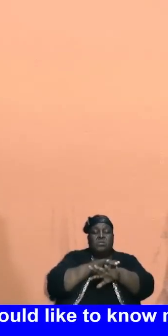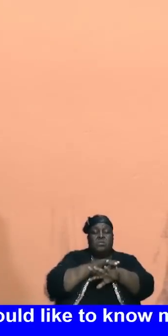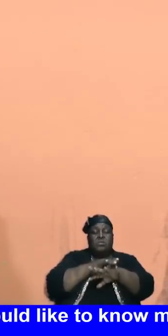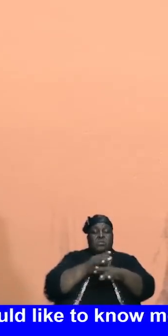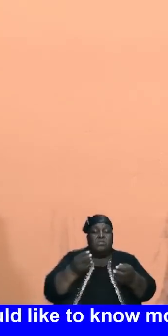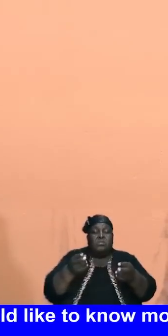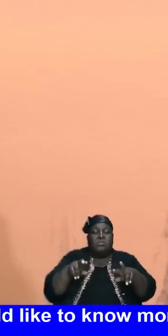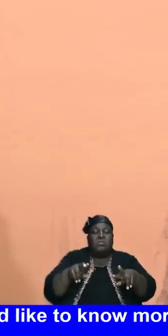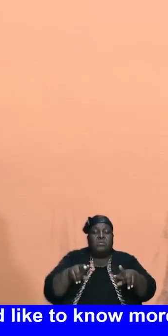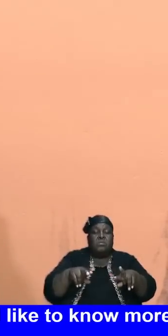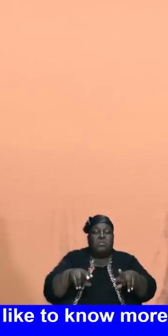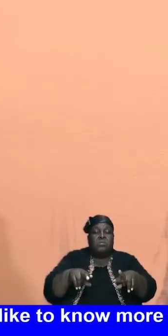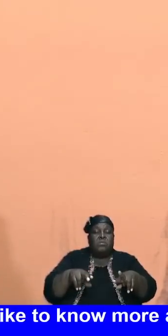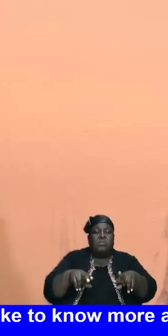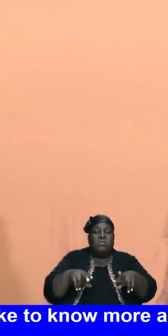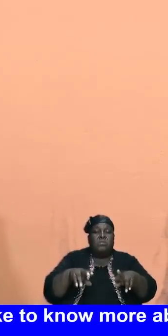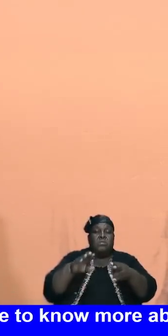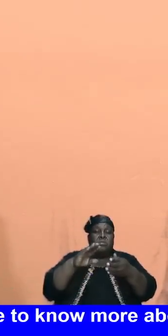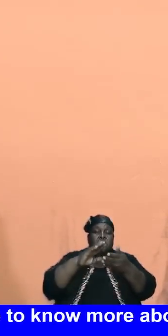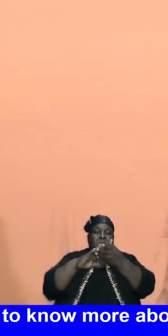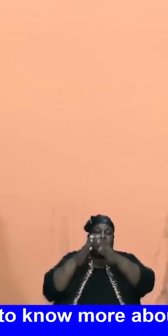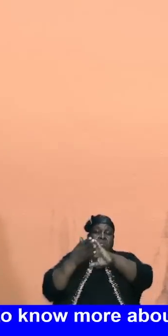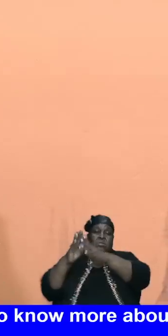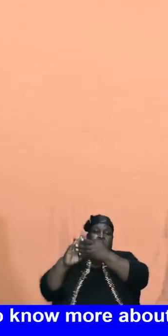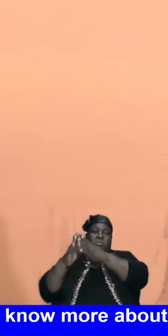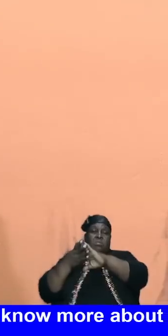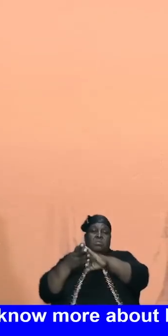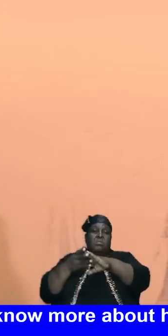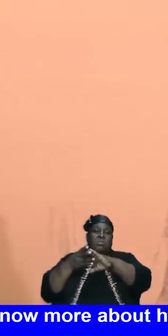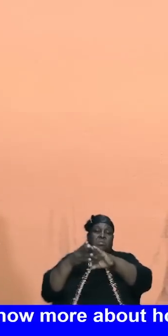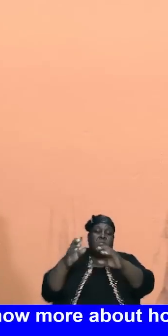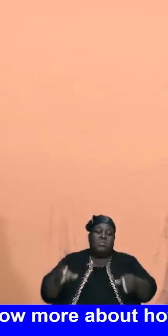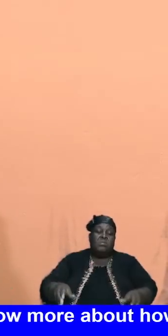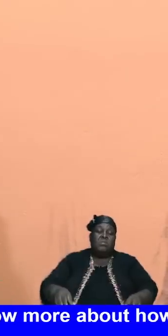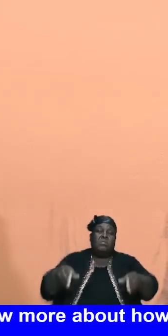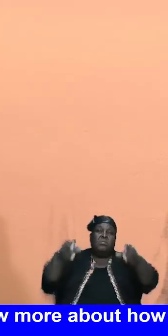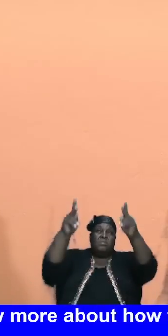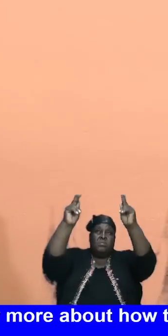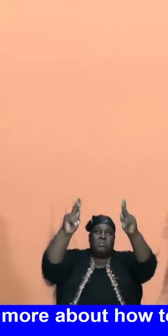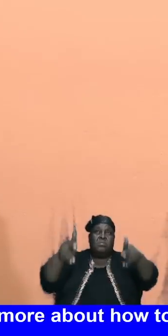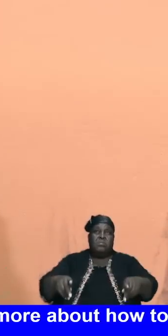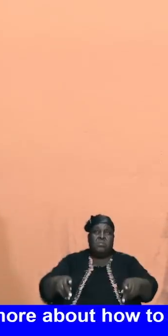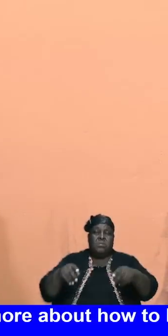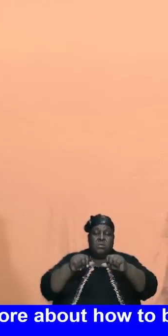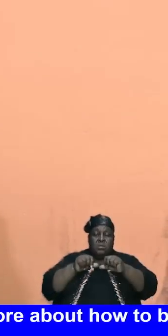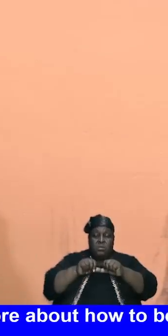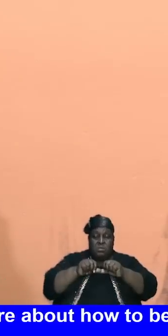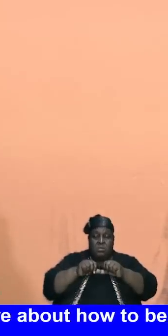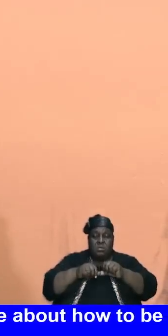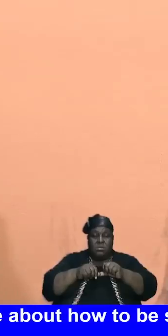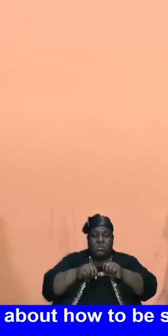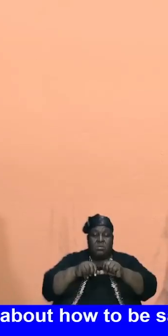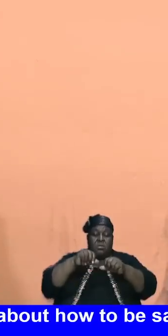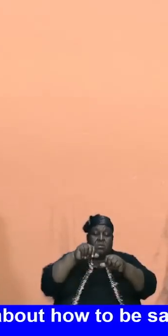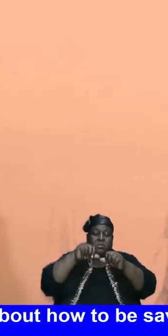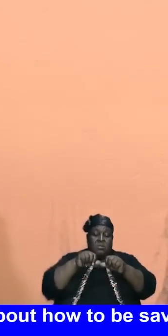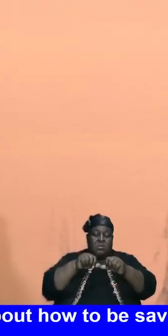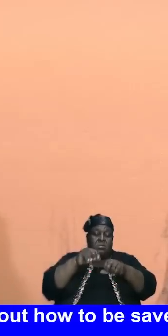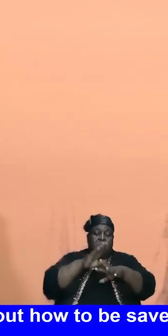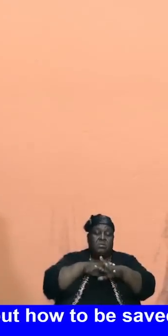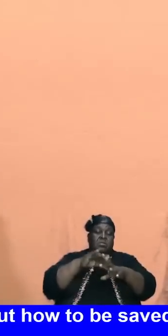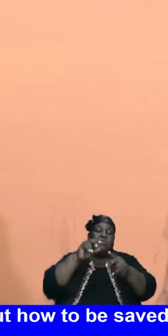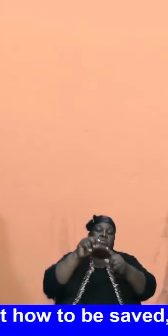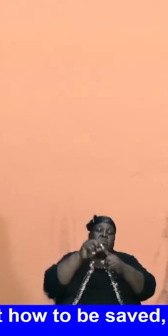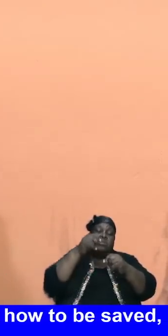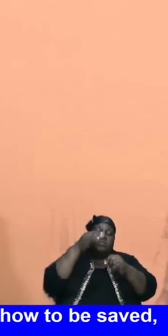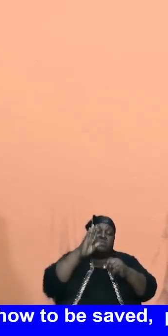in Philadelphia, the city, the pillars remain standing. Help us, Lord Jesus, to stand upon the word of God, to hold